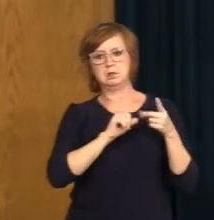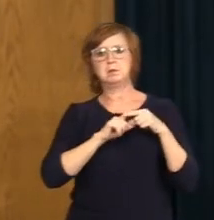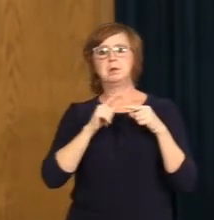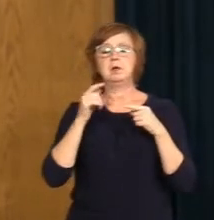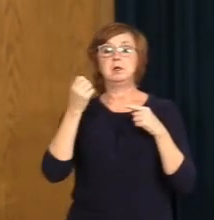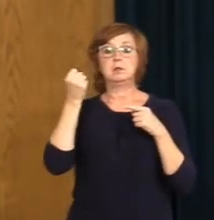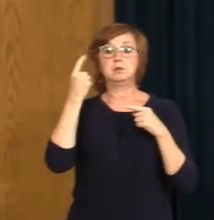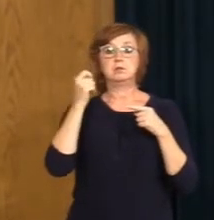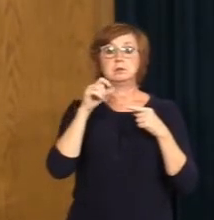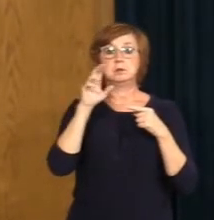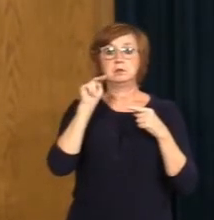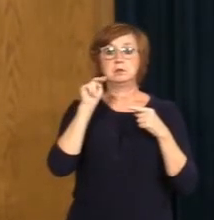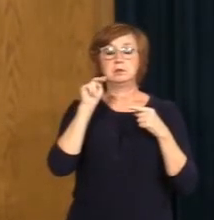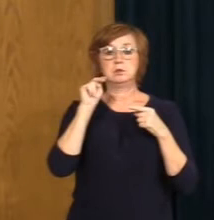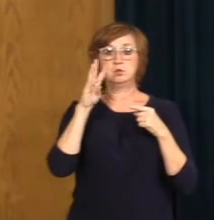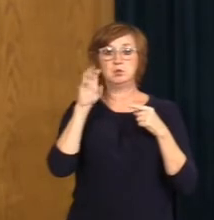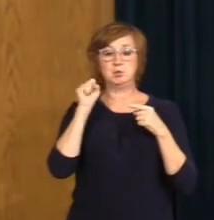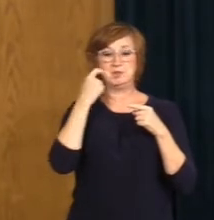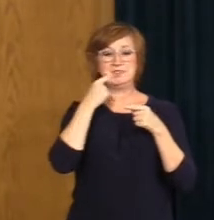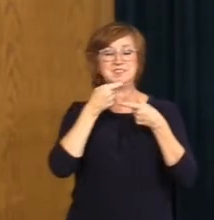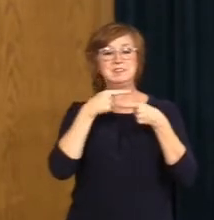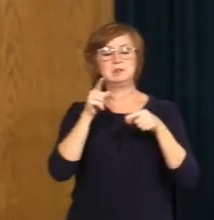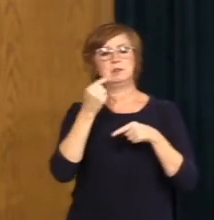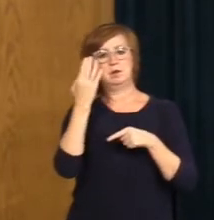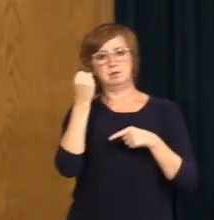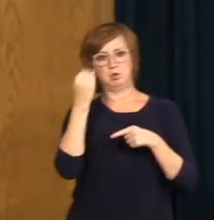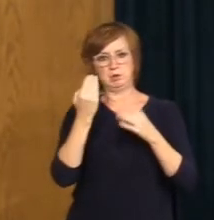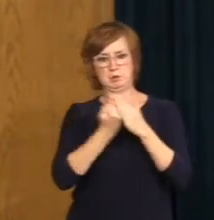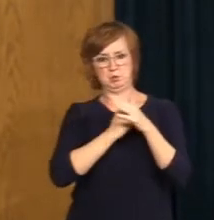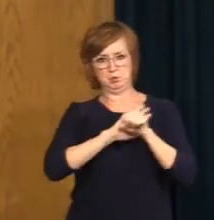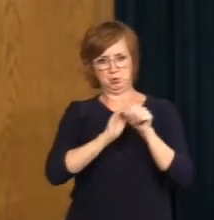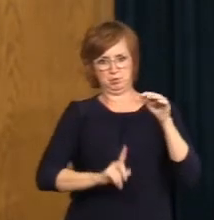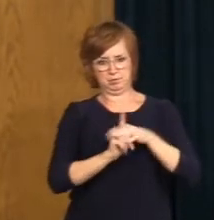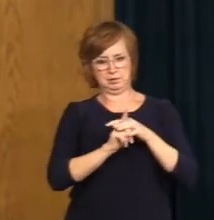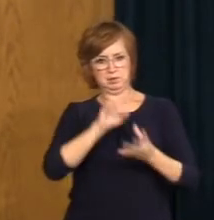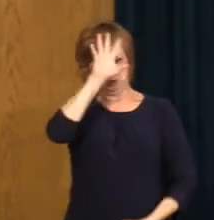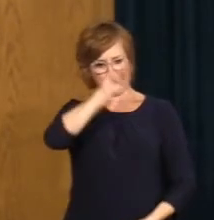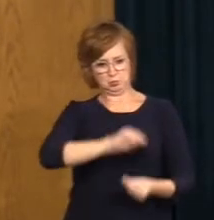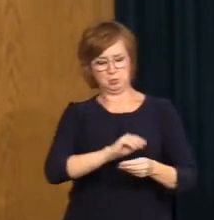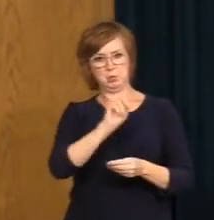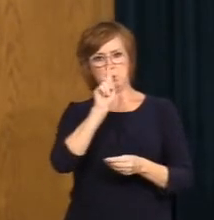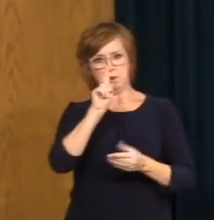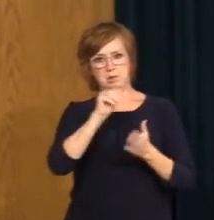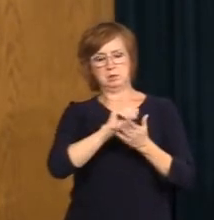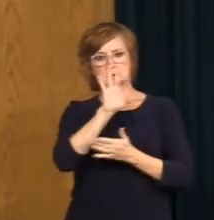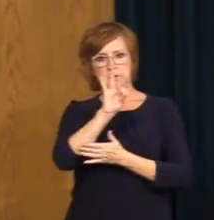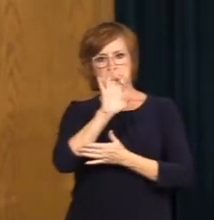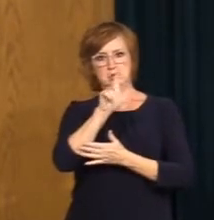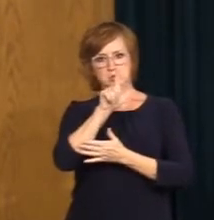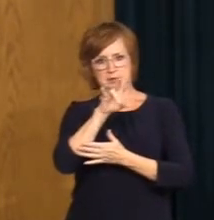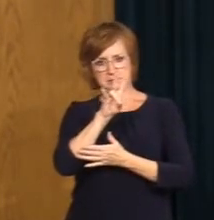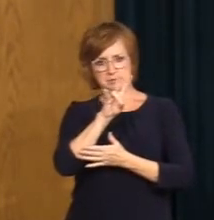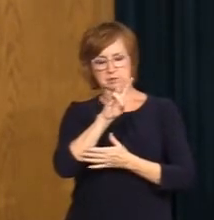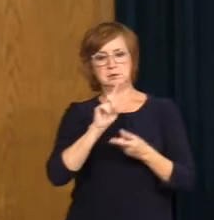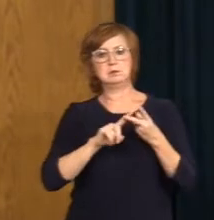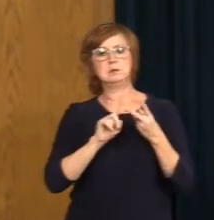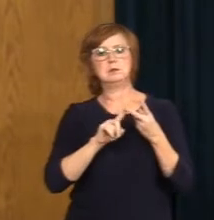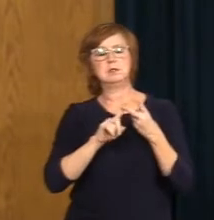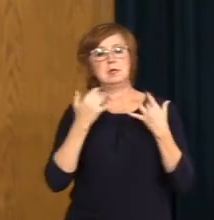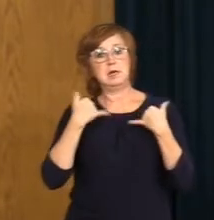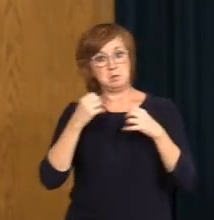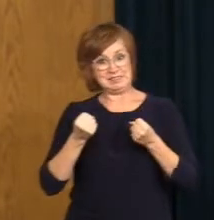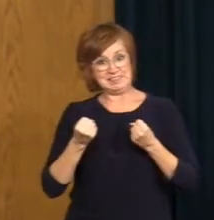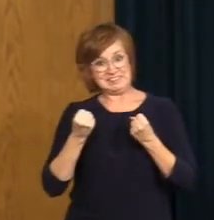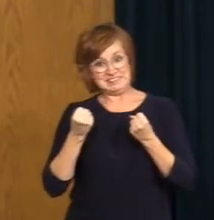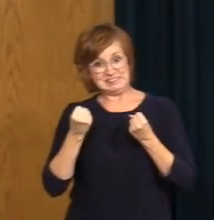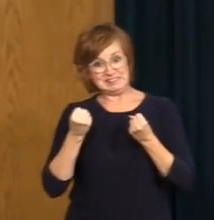new cases in Saskatchewan, bringing our total to 1927, and our active